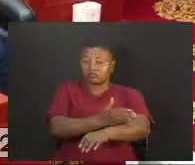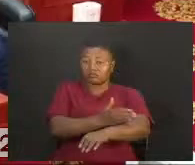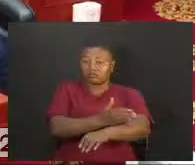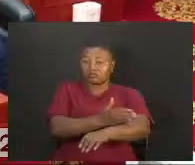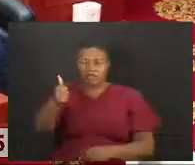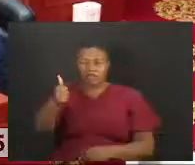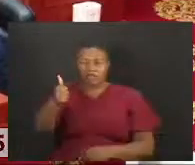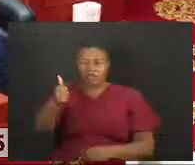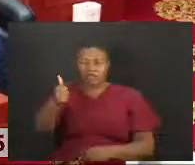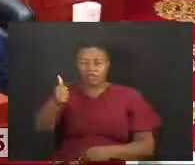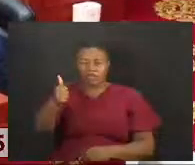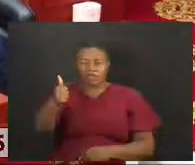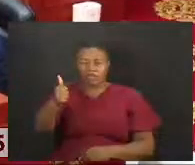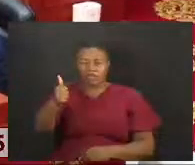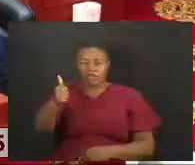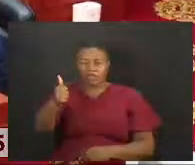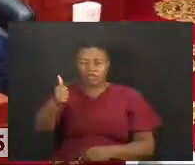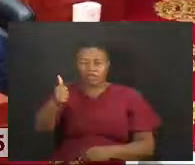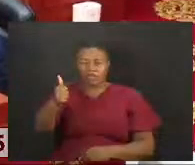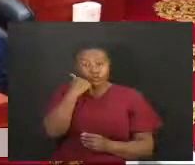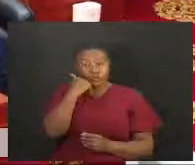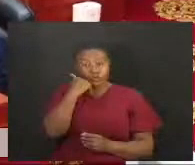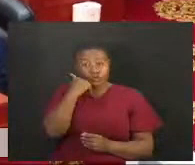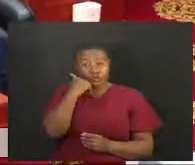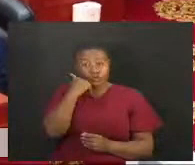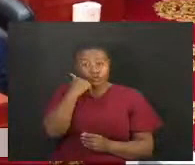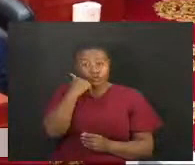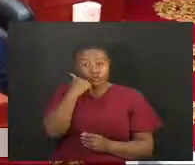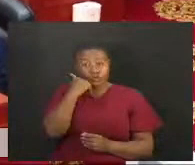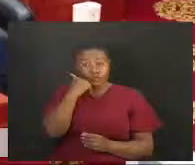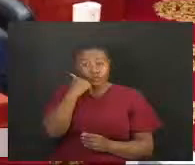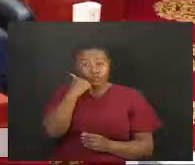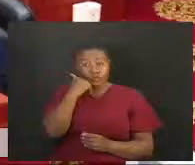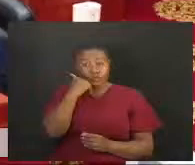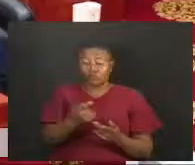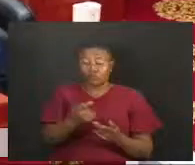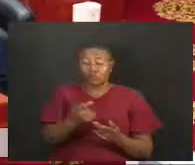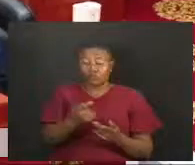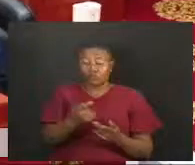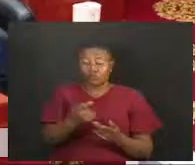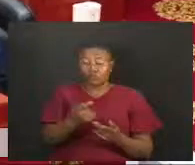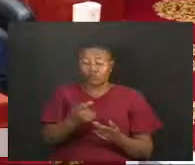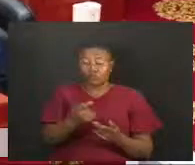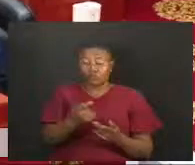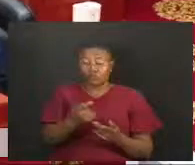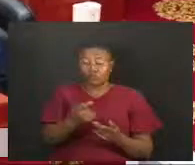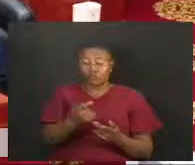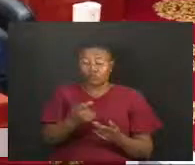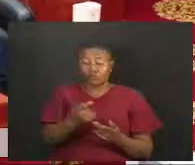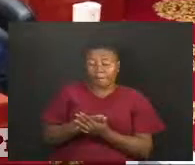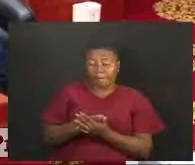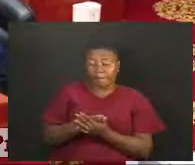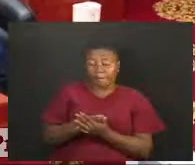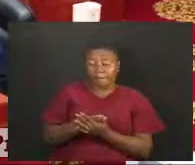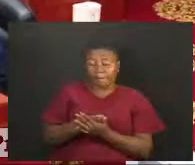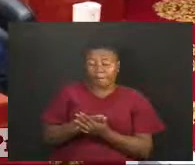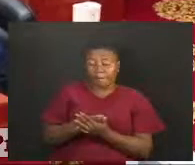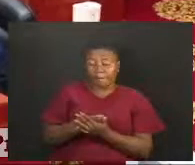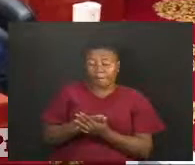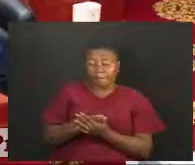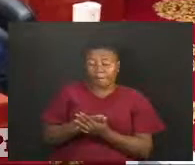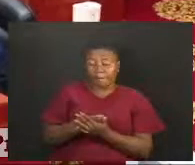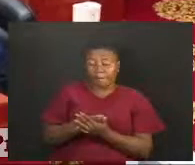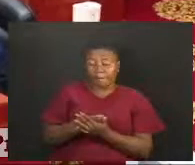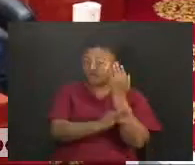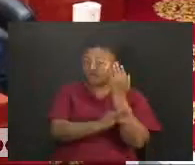reviewed accordingly. Mr. Speaker, as part of the effort to stabilize our city through foreign exchange